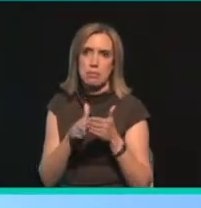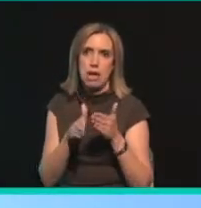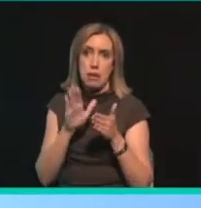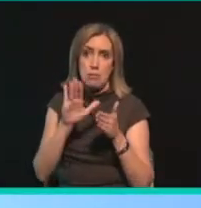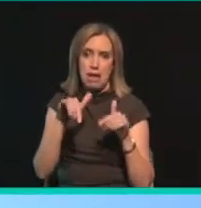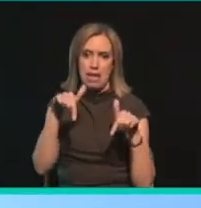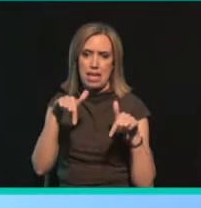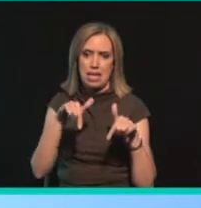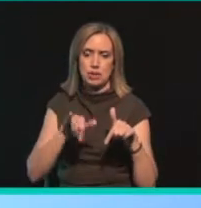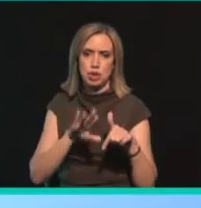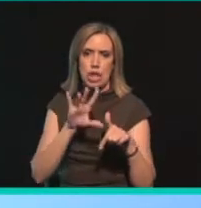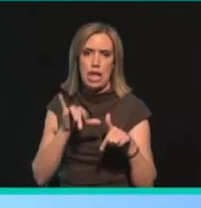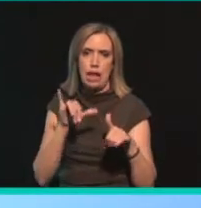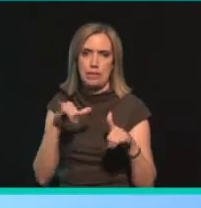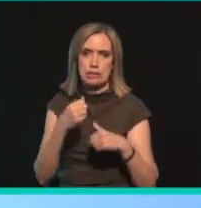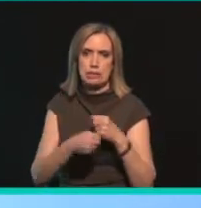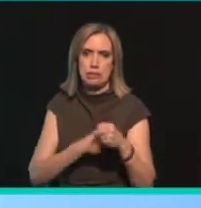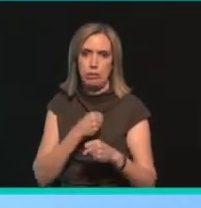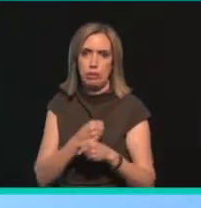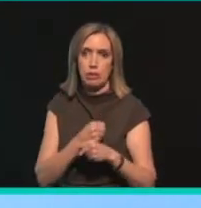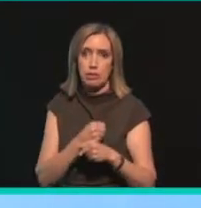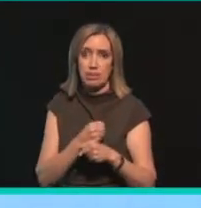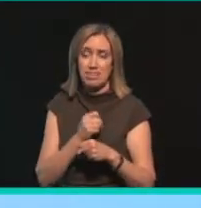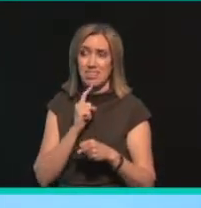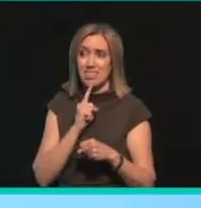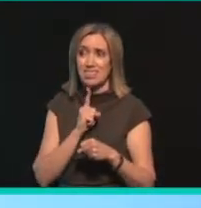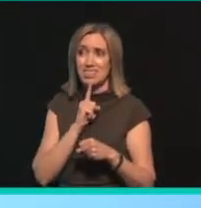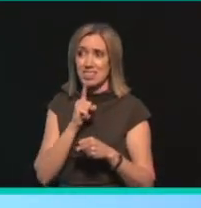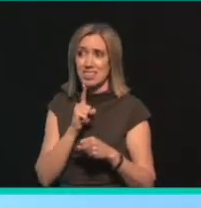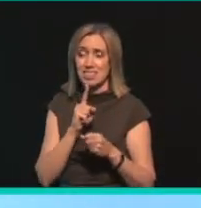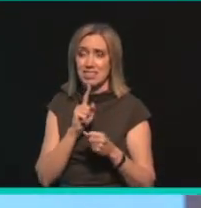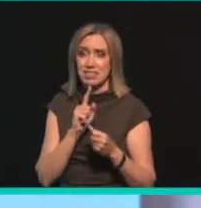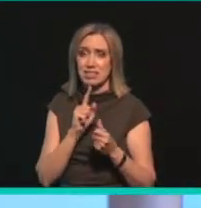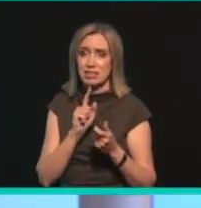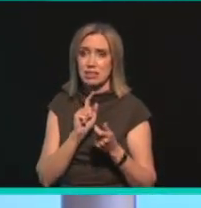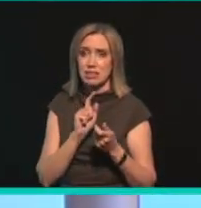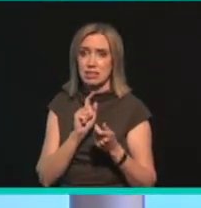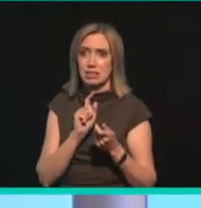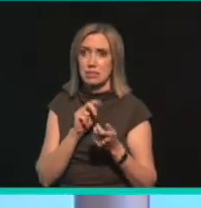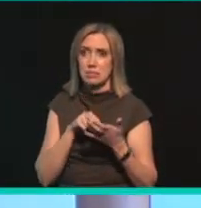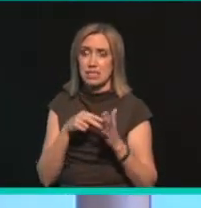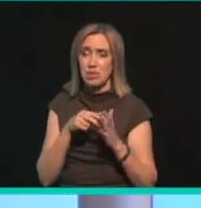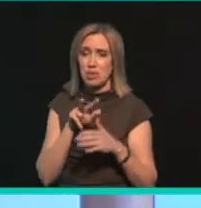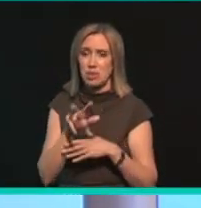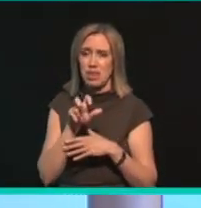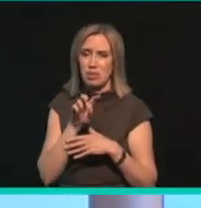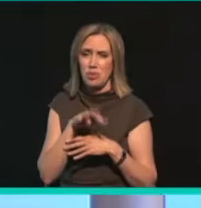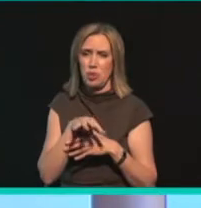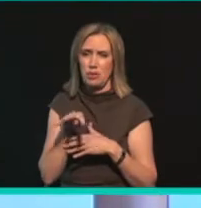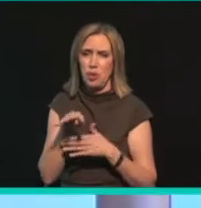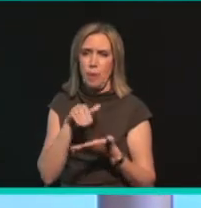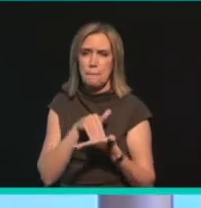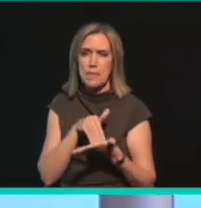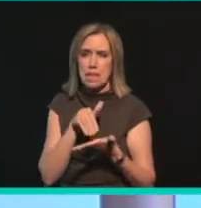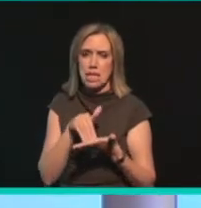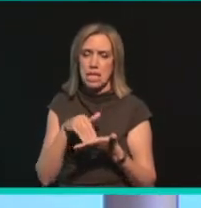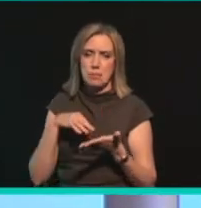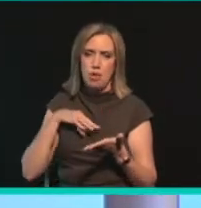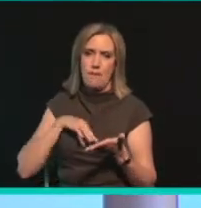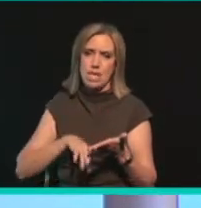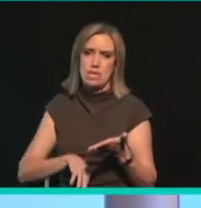this year. And this is actually translated to about 344 million in profit, up